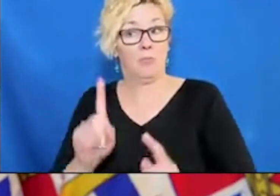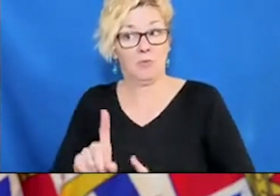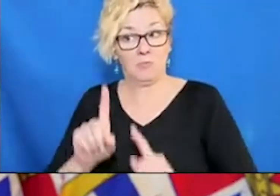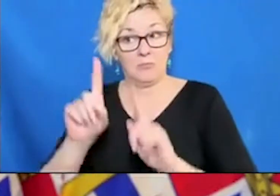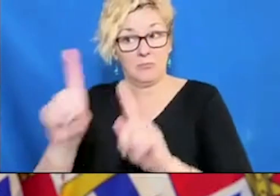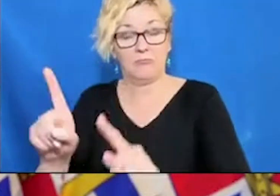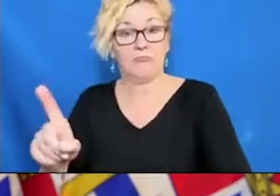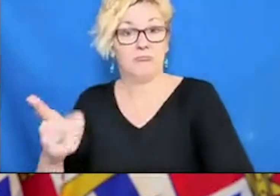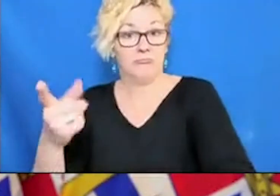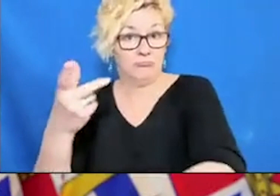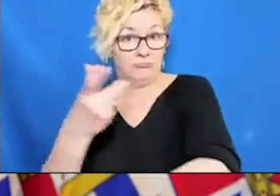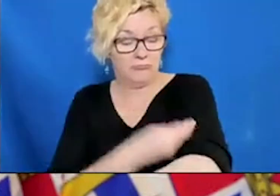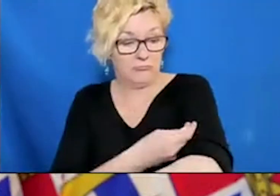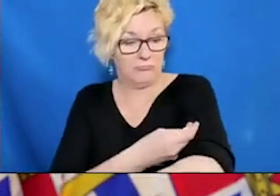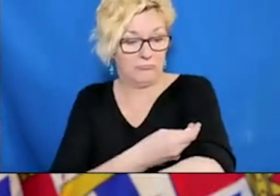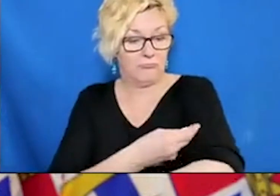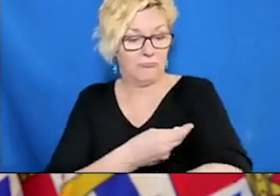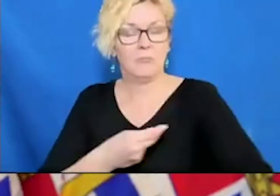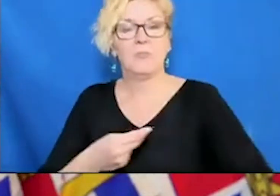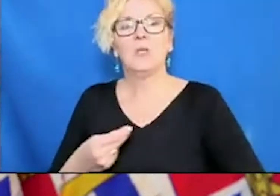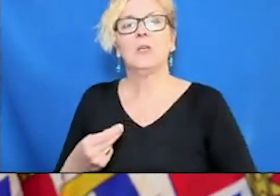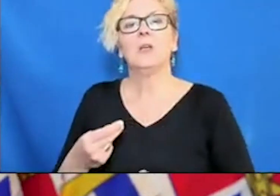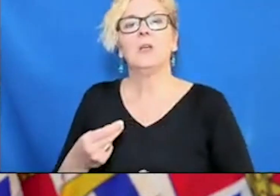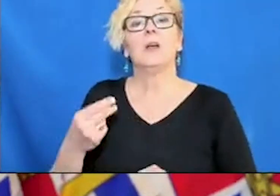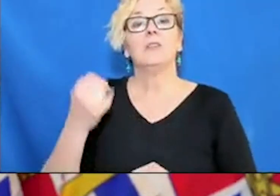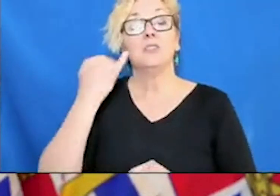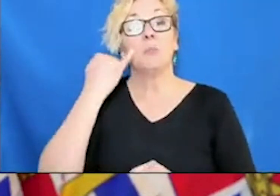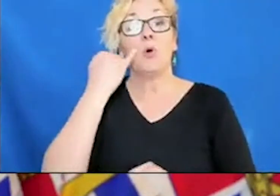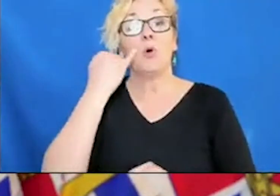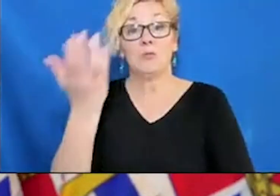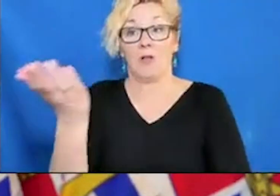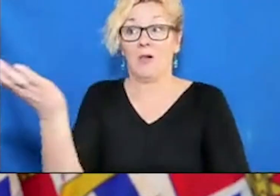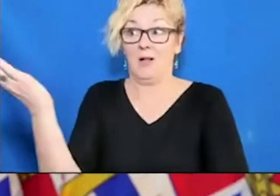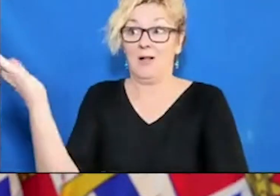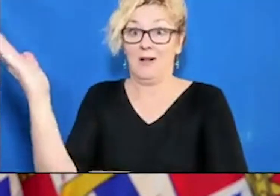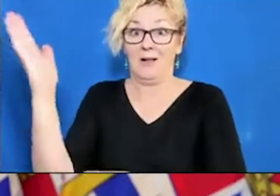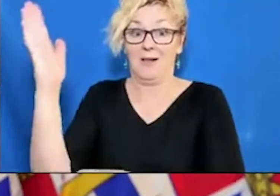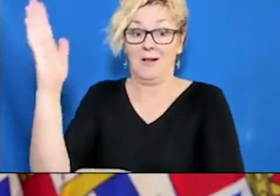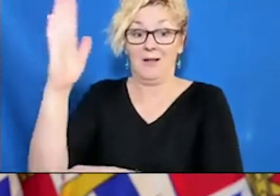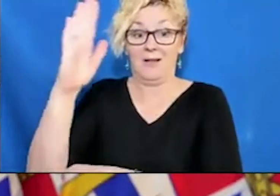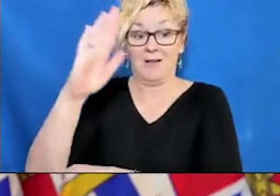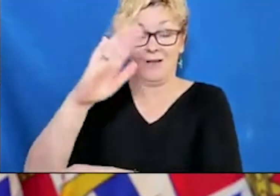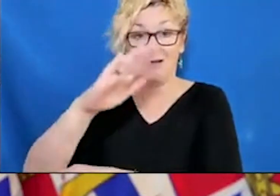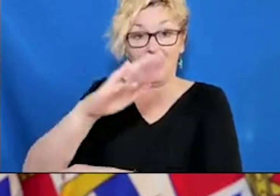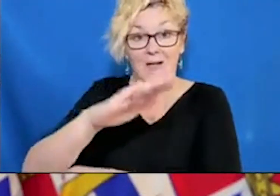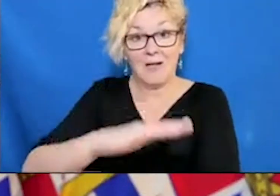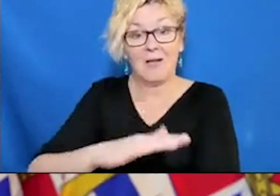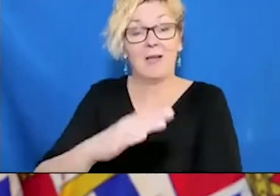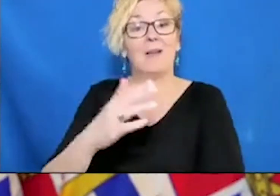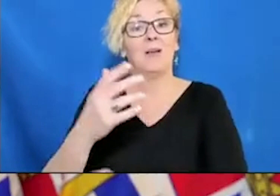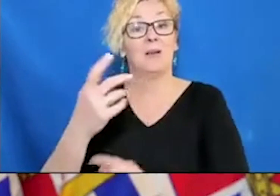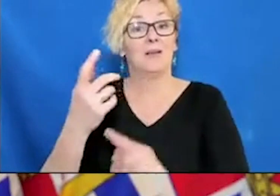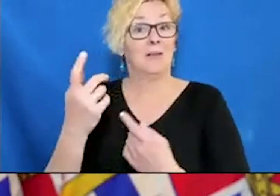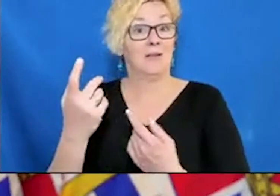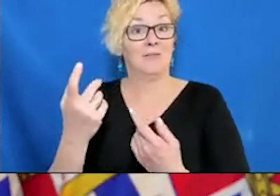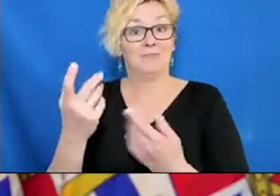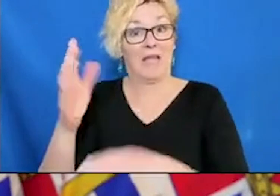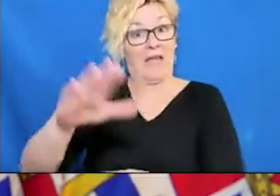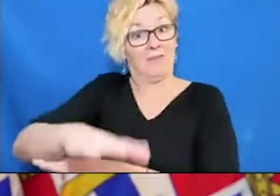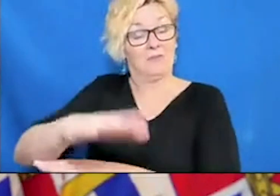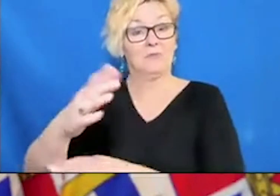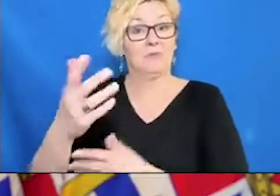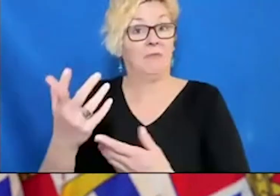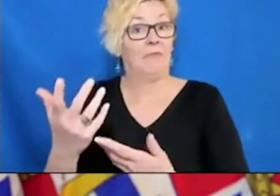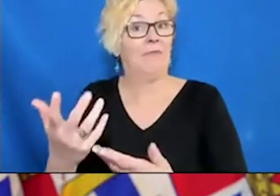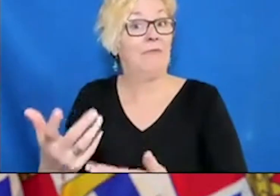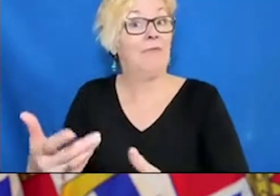process that people are expected to use for sort of using up the last doses at the end of the day, if